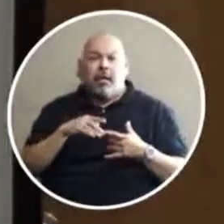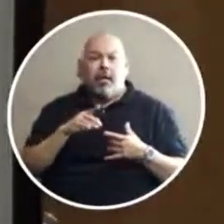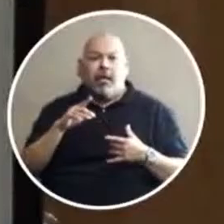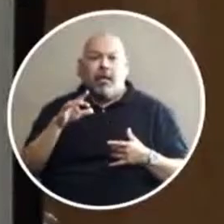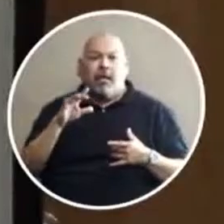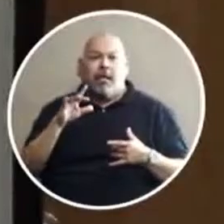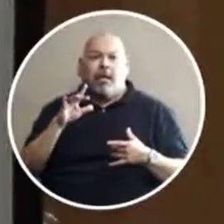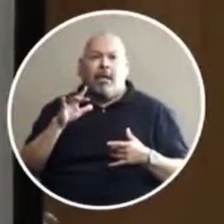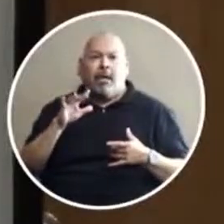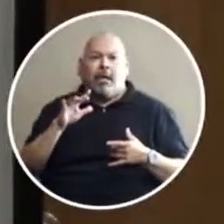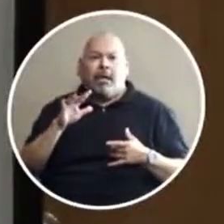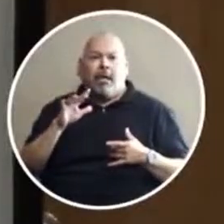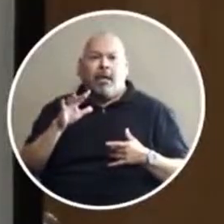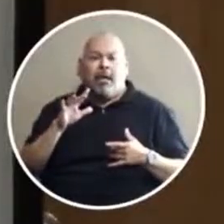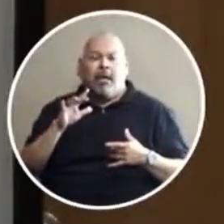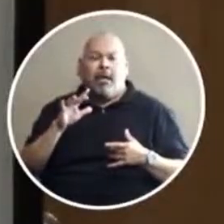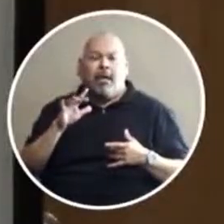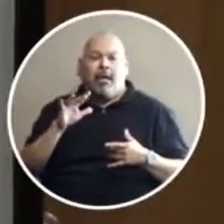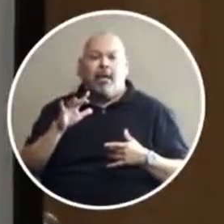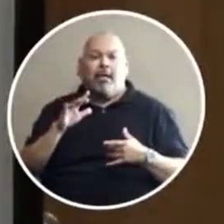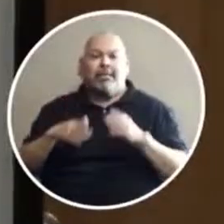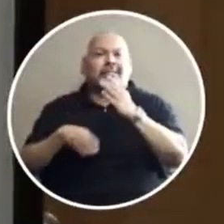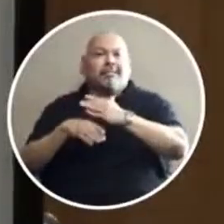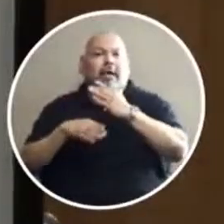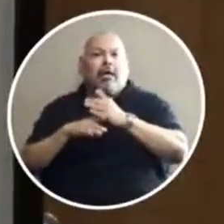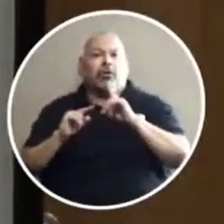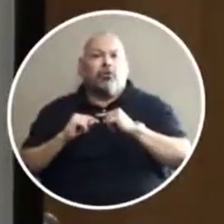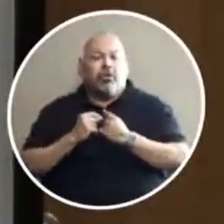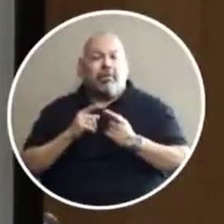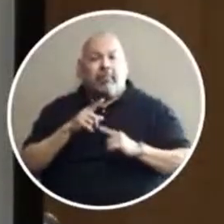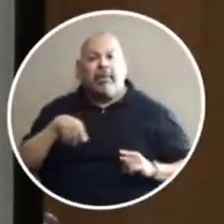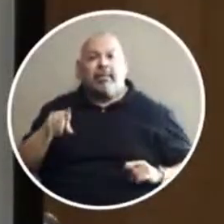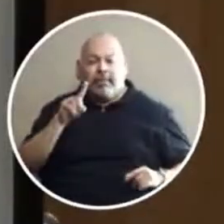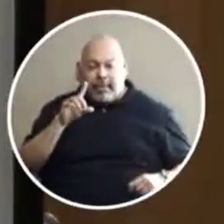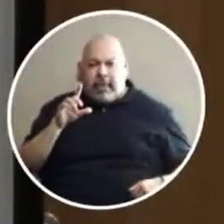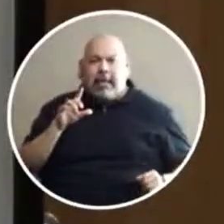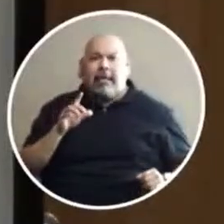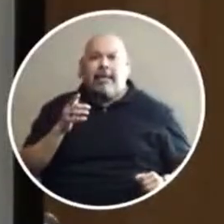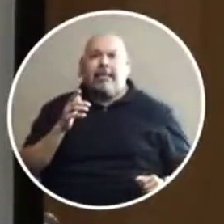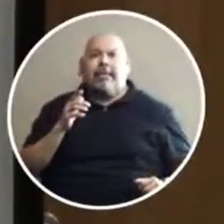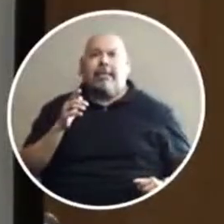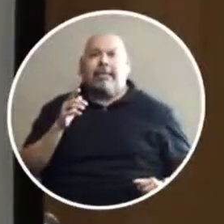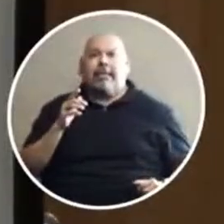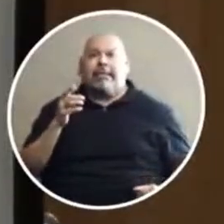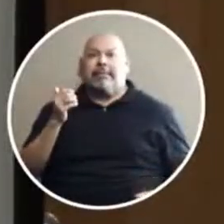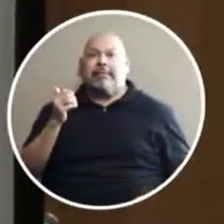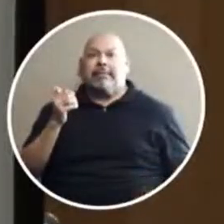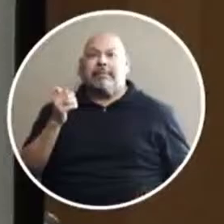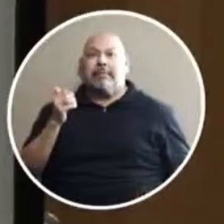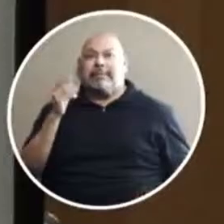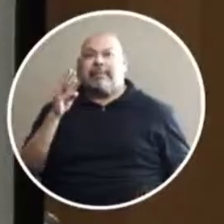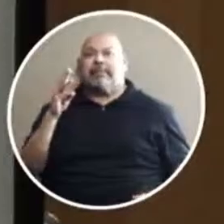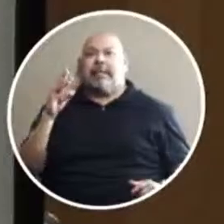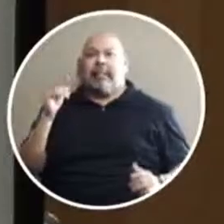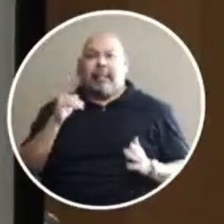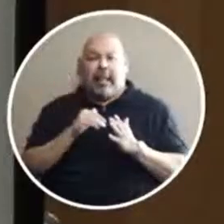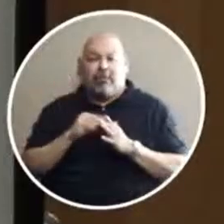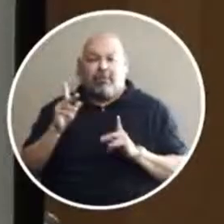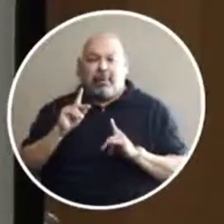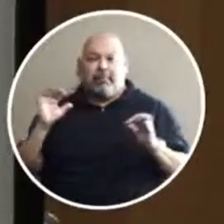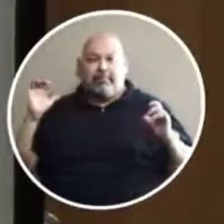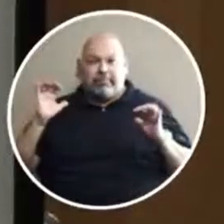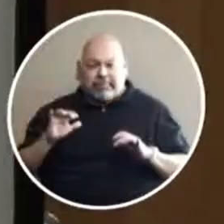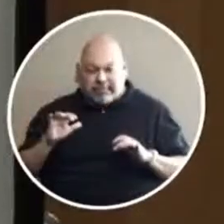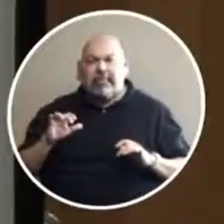fans this weekend because of the rising case in numbers. Currently, 1,600 fans are expected to attend Saturday's